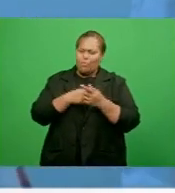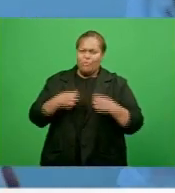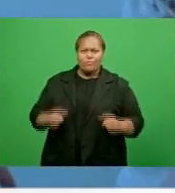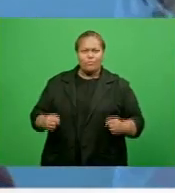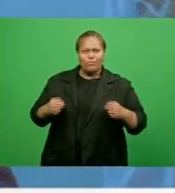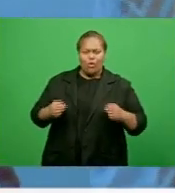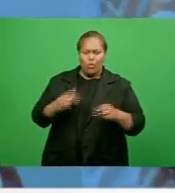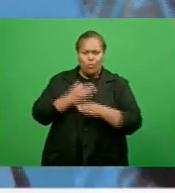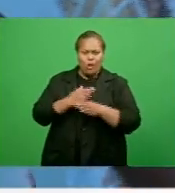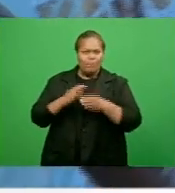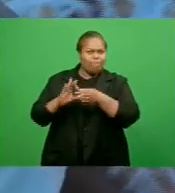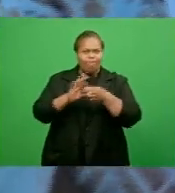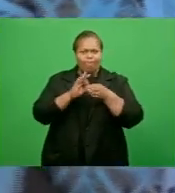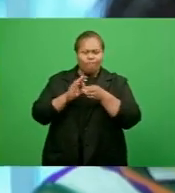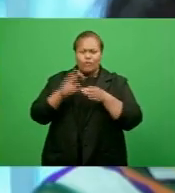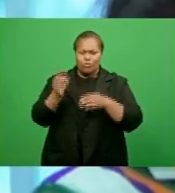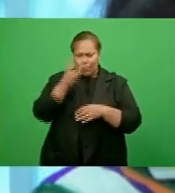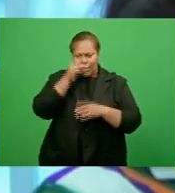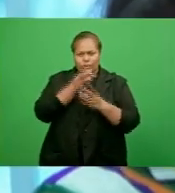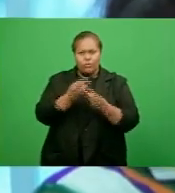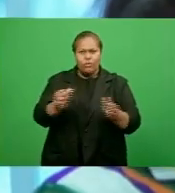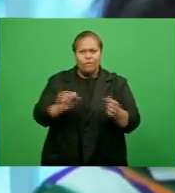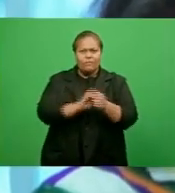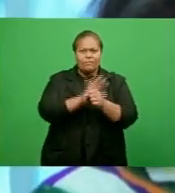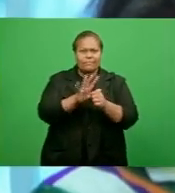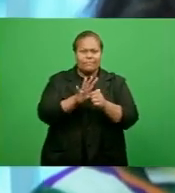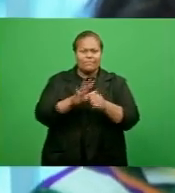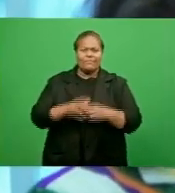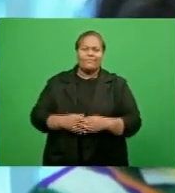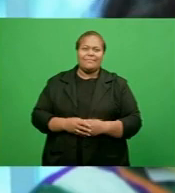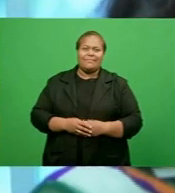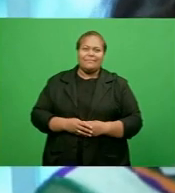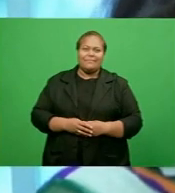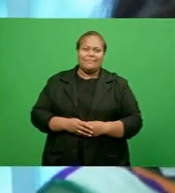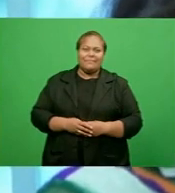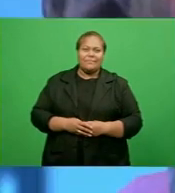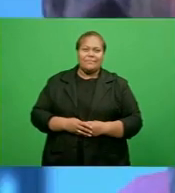to tackle the implications of COVID-19.